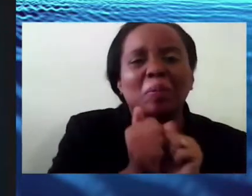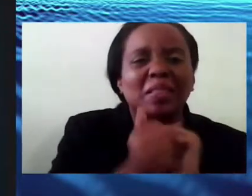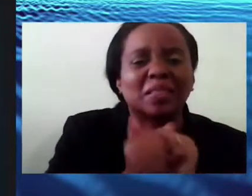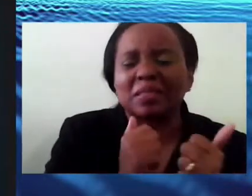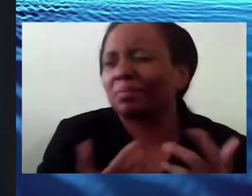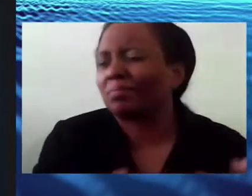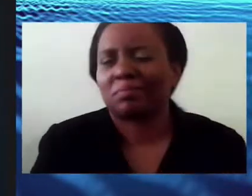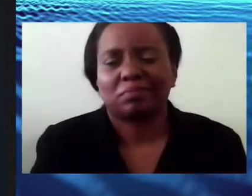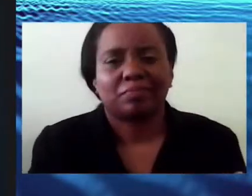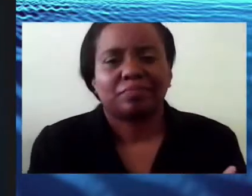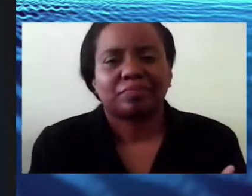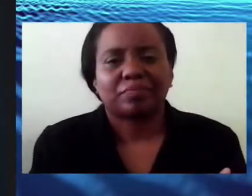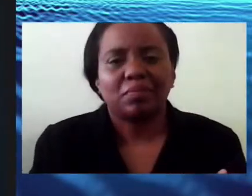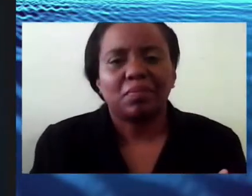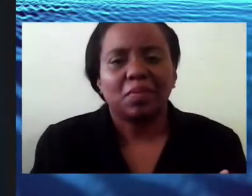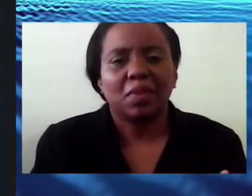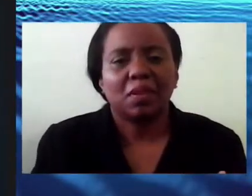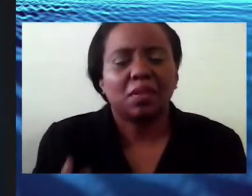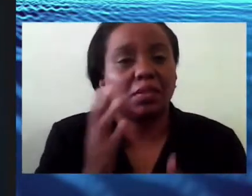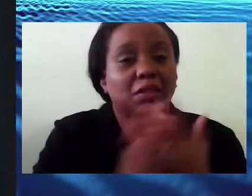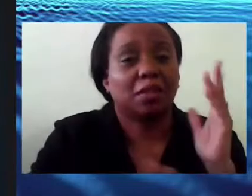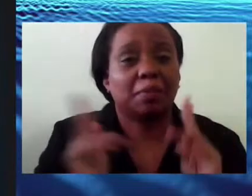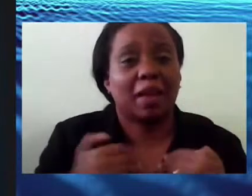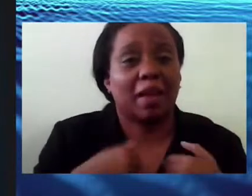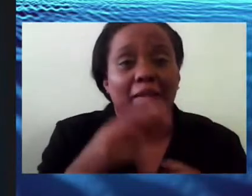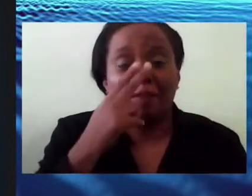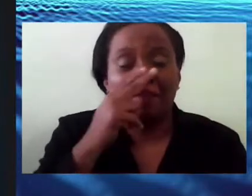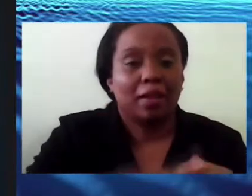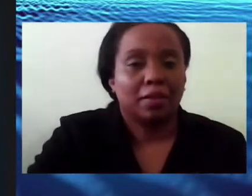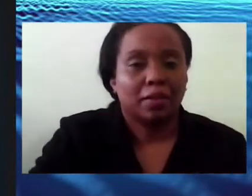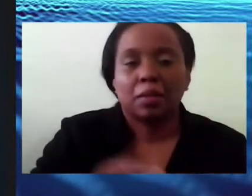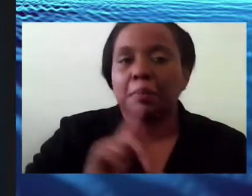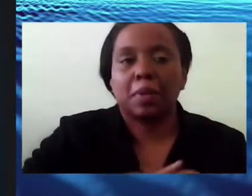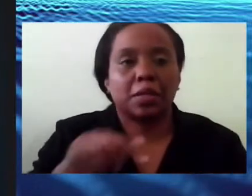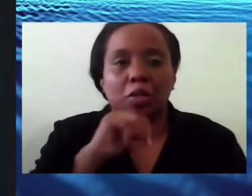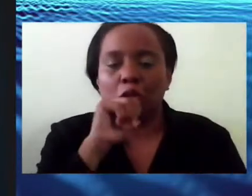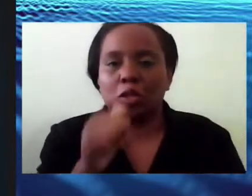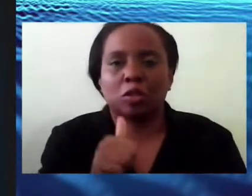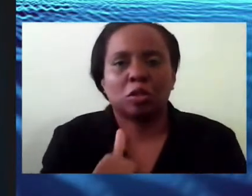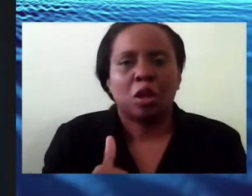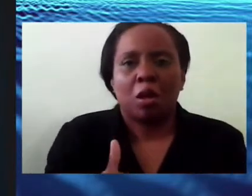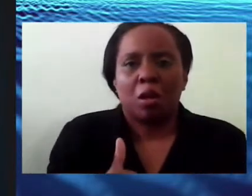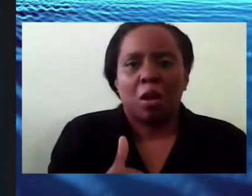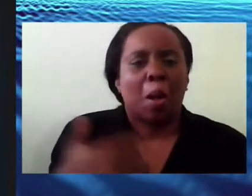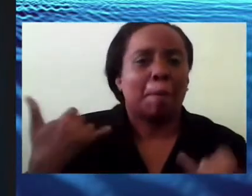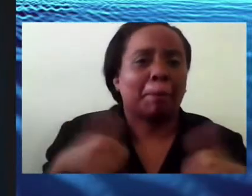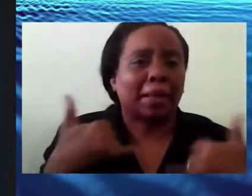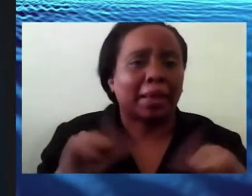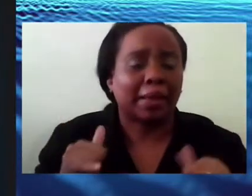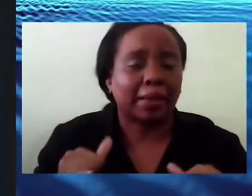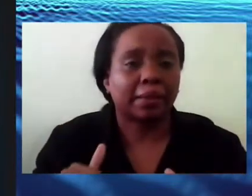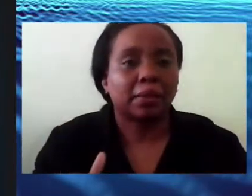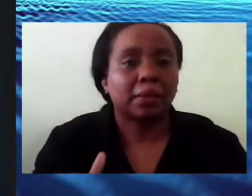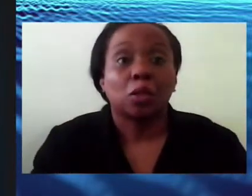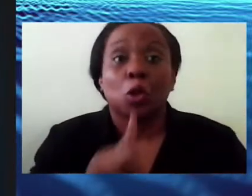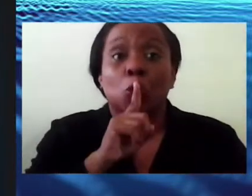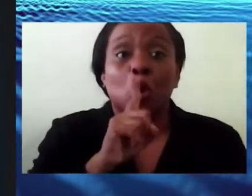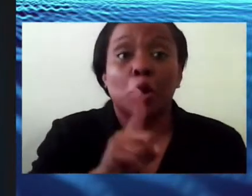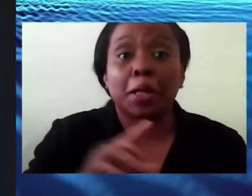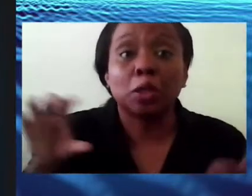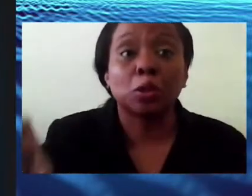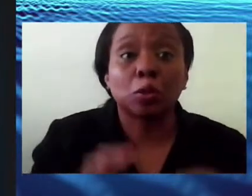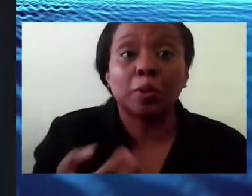discipline. So they had some fun with it. But this was not a jolly, or they were not off on a frolic of their own. They were executing the coordinated